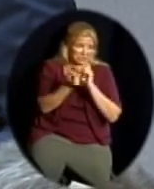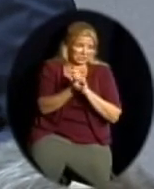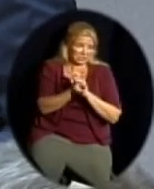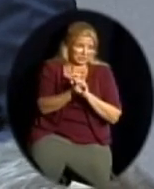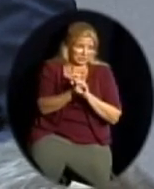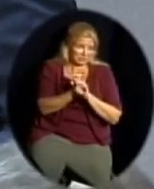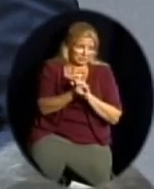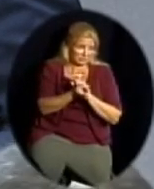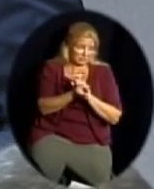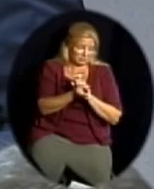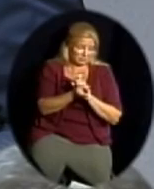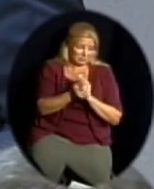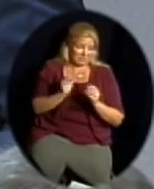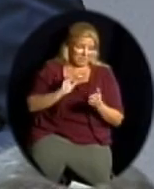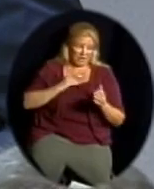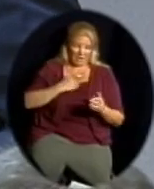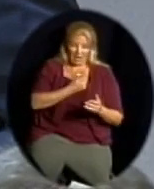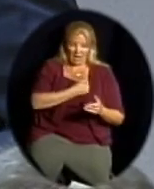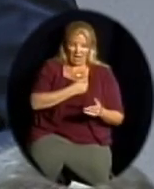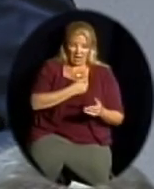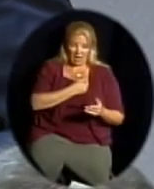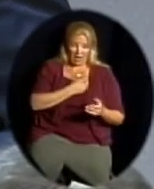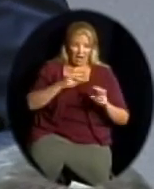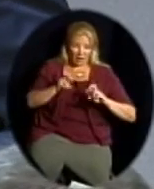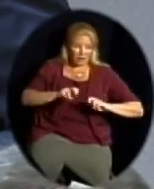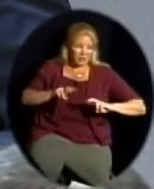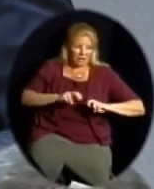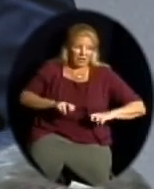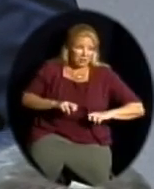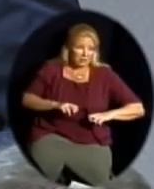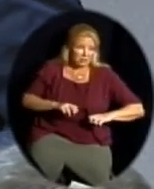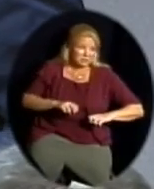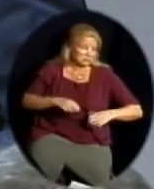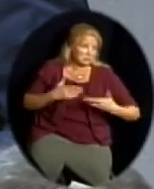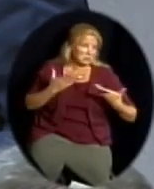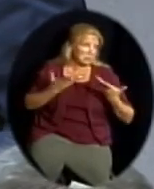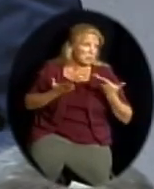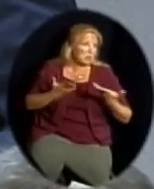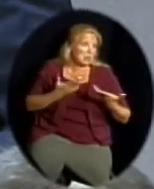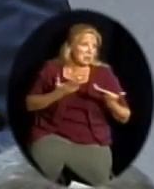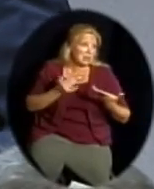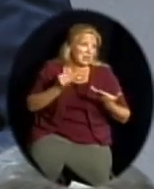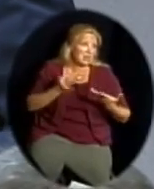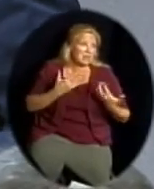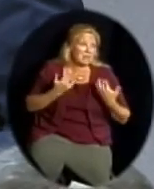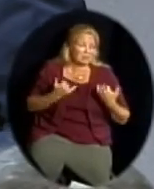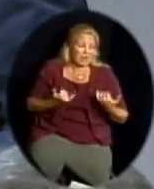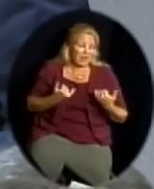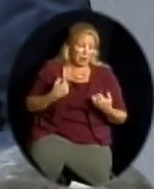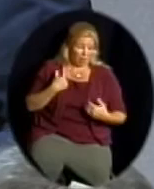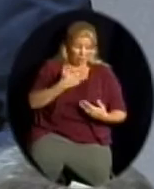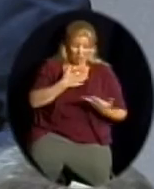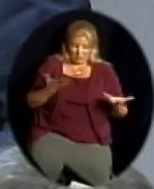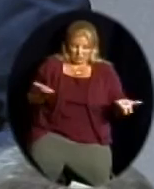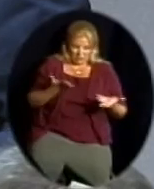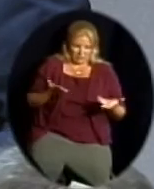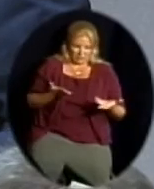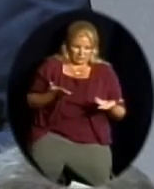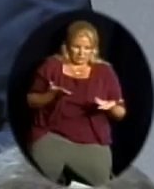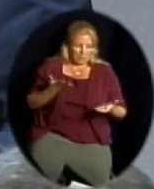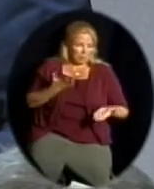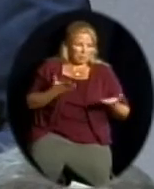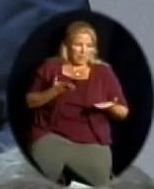very easily, our analysis back in those days could have been like 67 if we would have phased that in the 3 years prior to that.